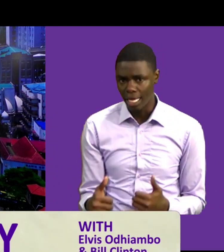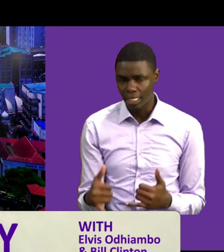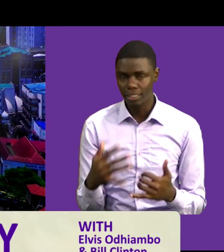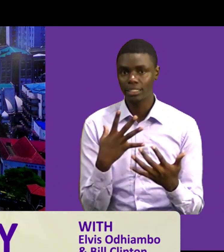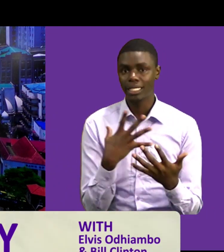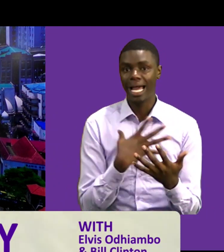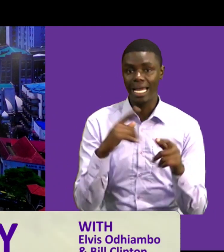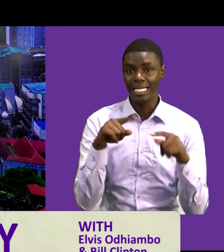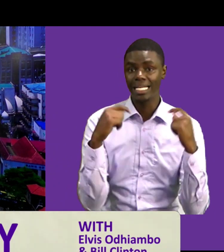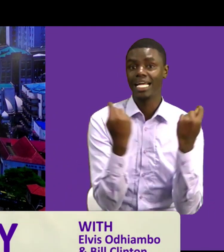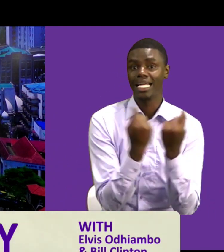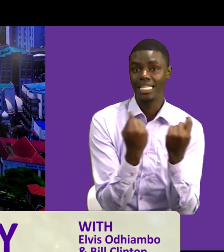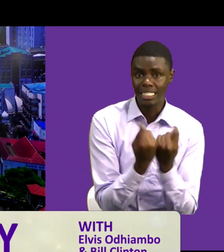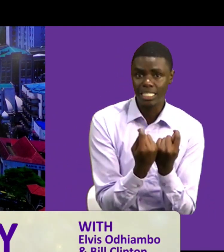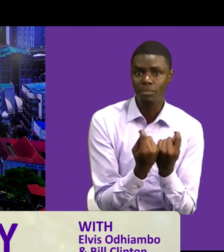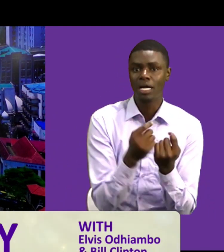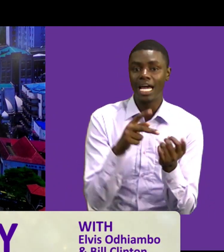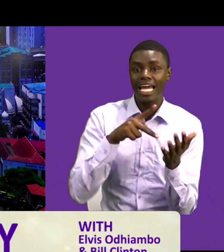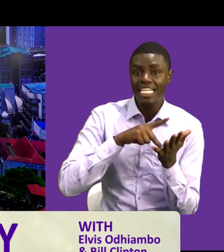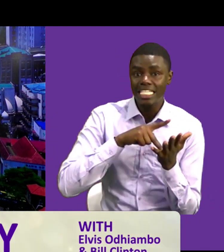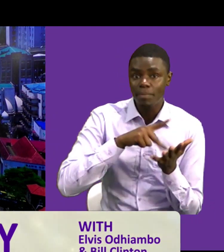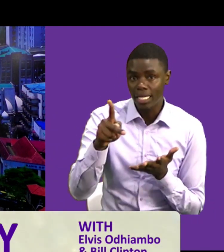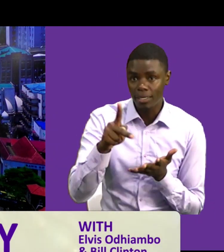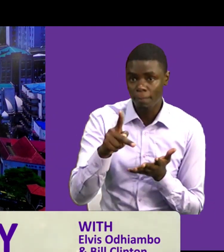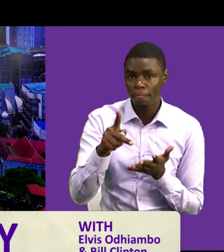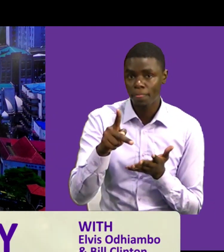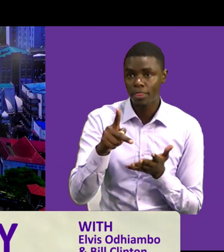the team is paid